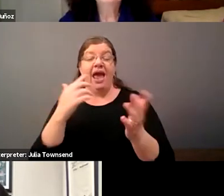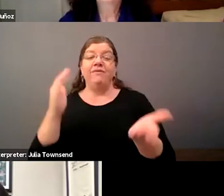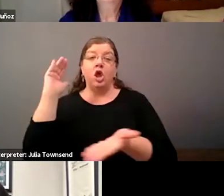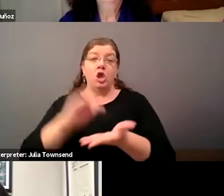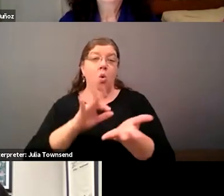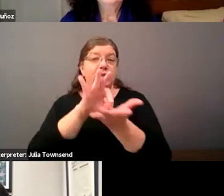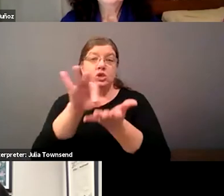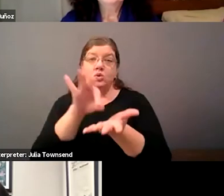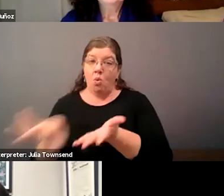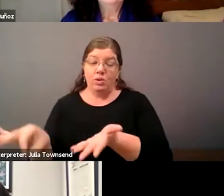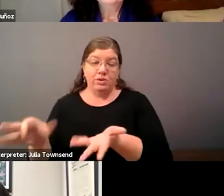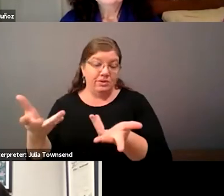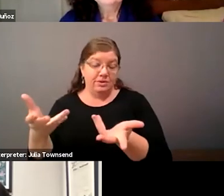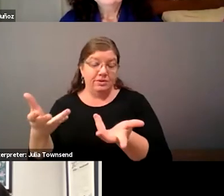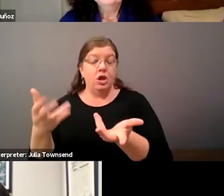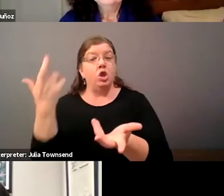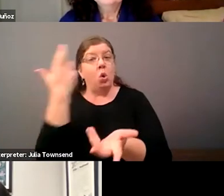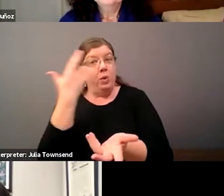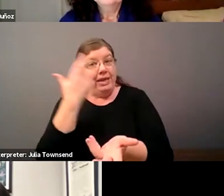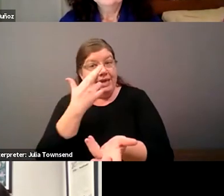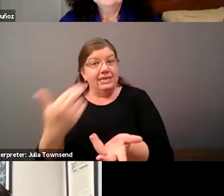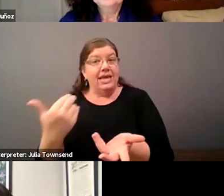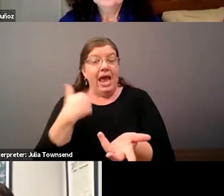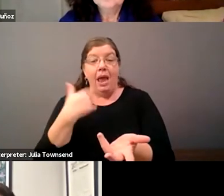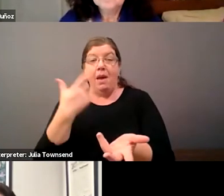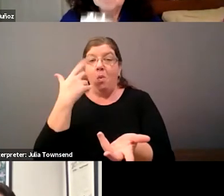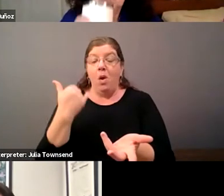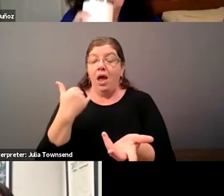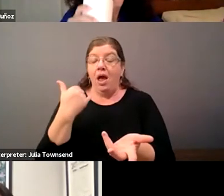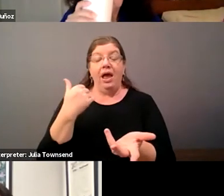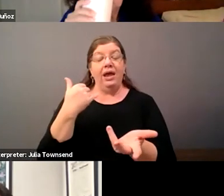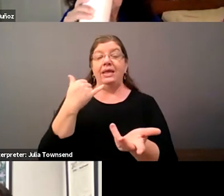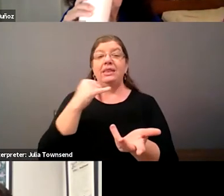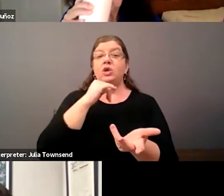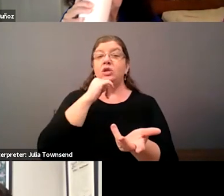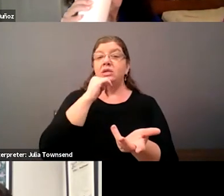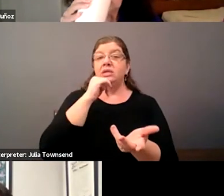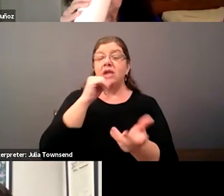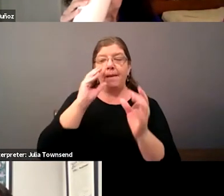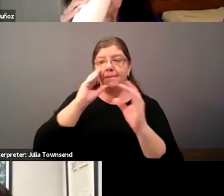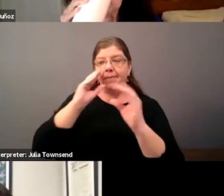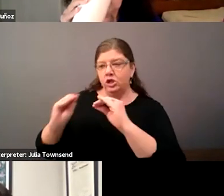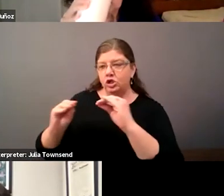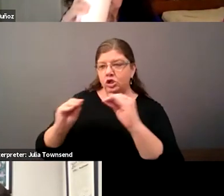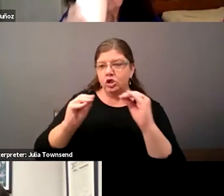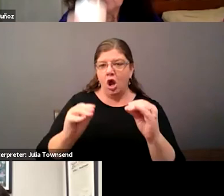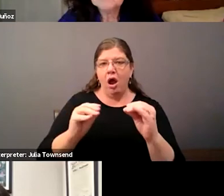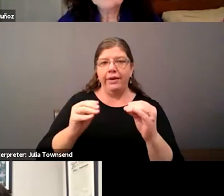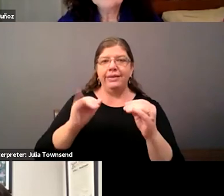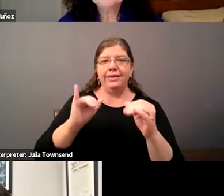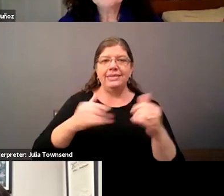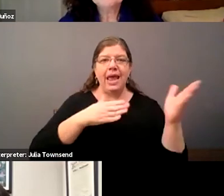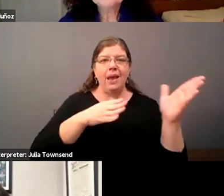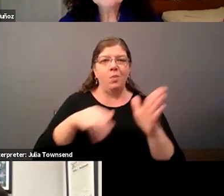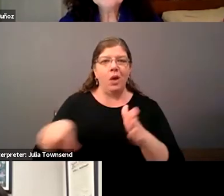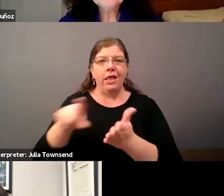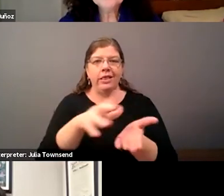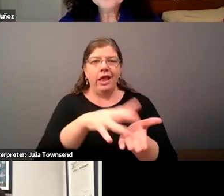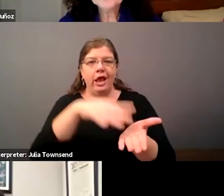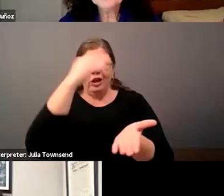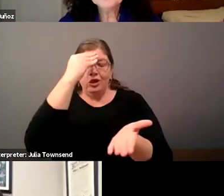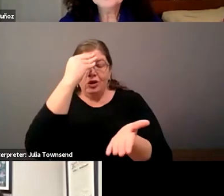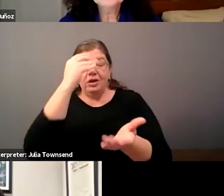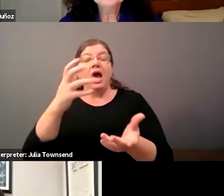anywhere and the reason why they do is because they're not getting taught in the way that they learn and certainly i've heard